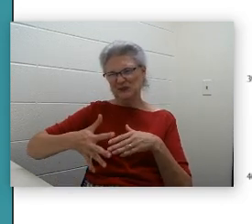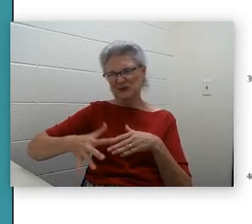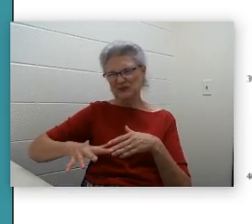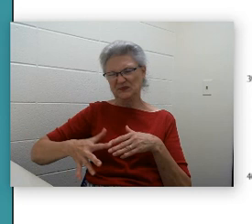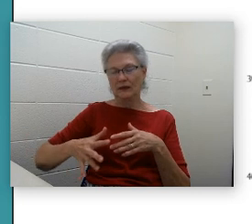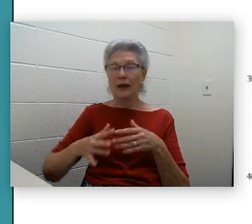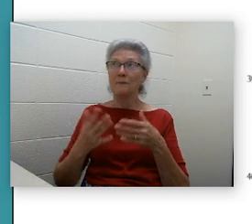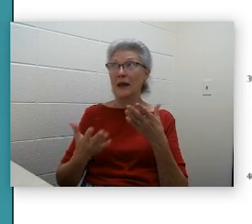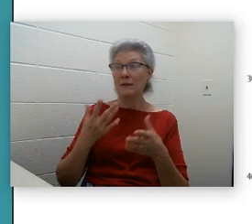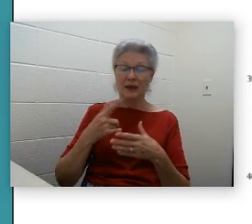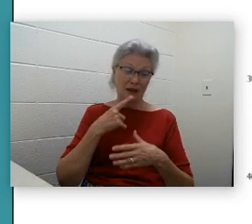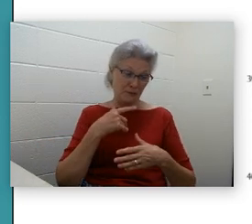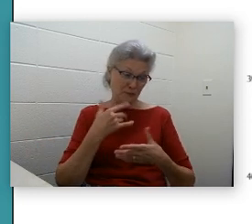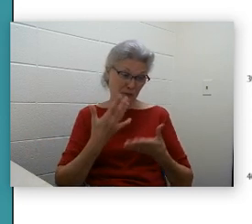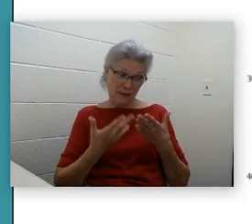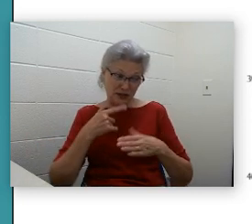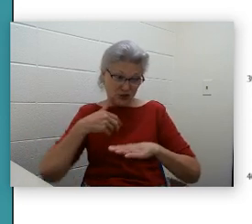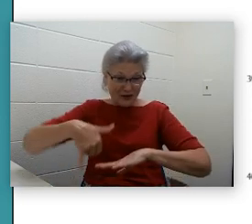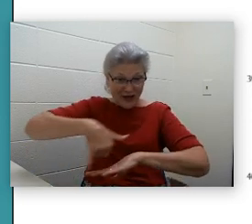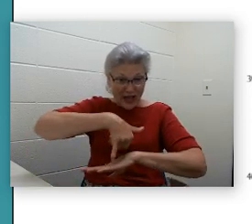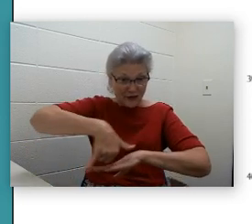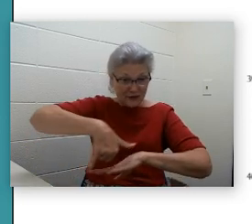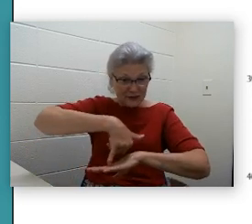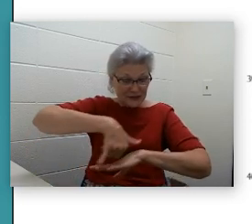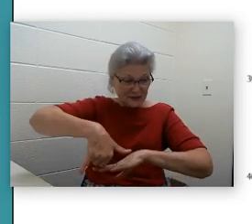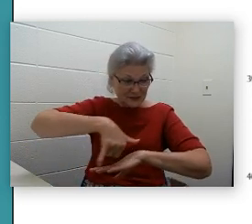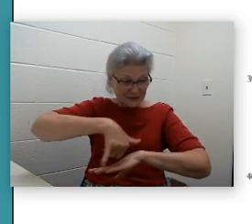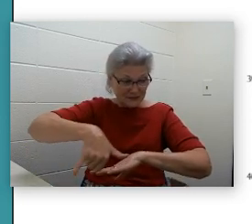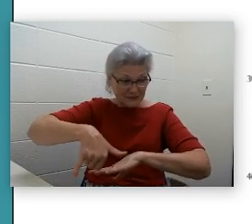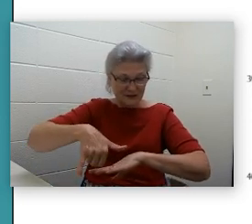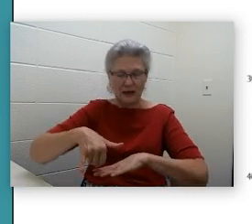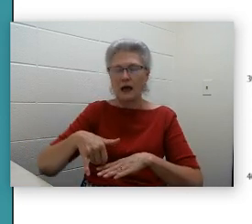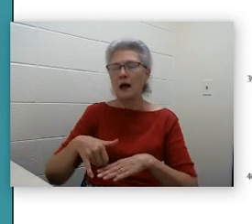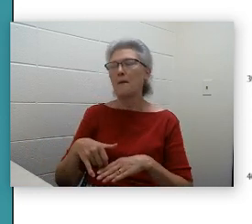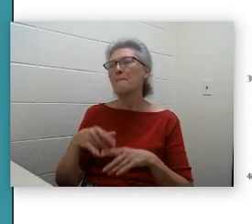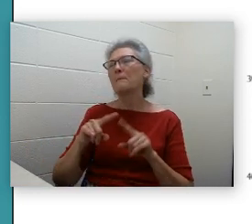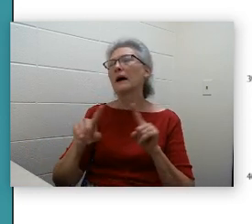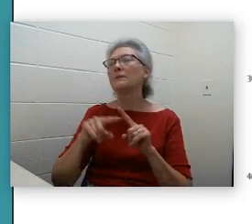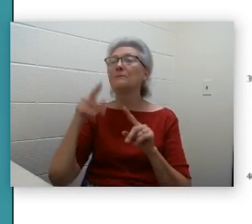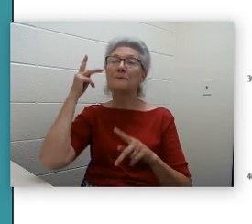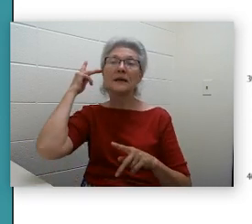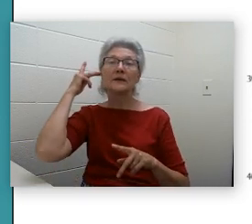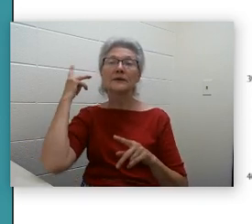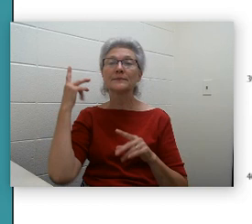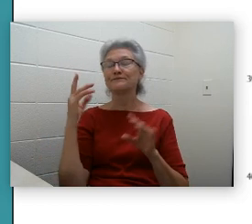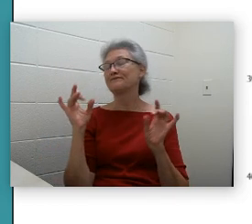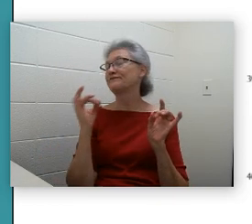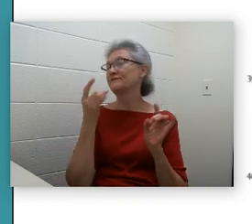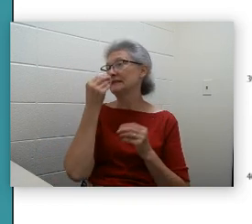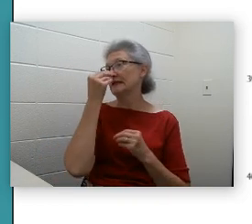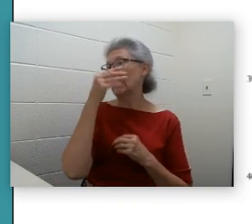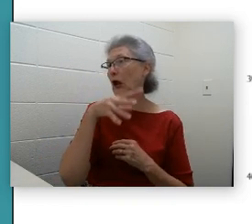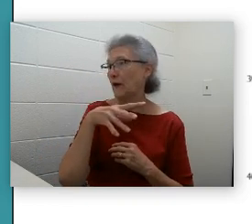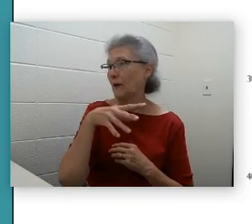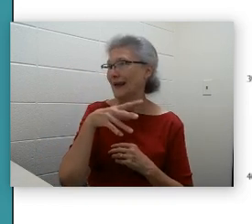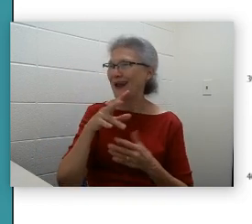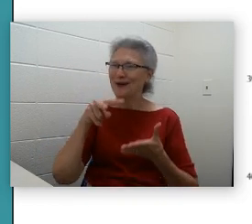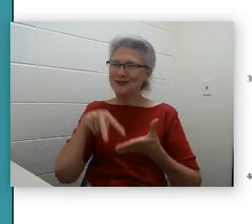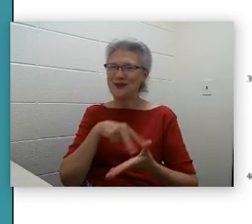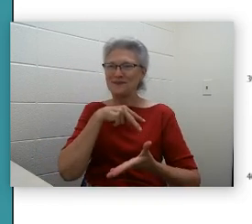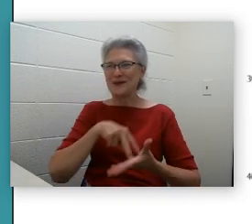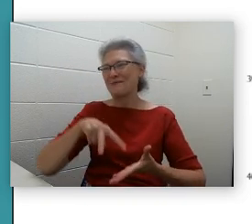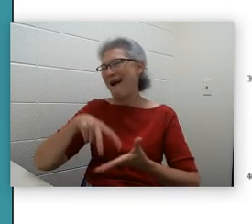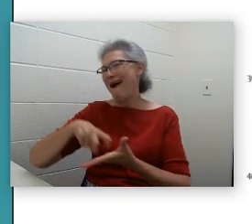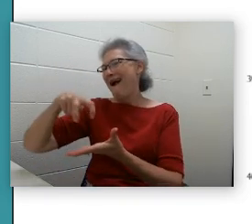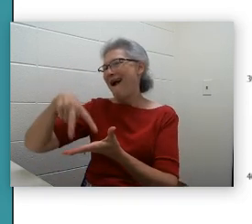Perhaps I should have ironed it, Wendy said thoughtfully. But Peter, boylike, was indifferent to appearances, and he was now jumping about in